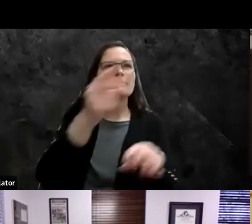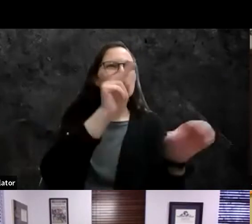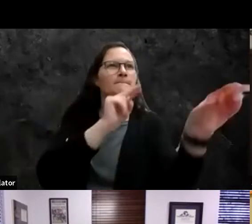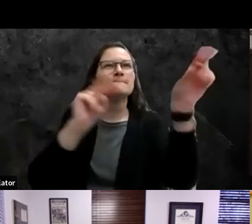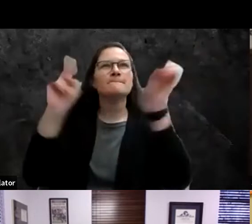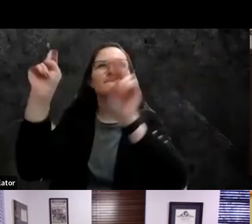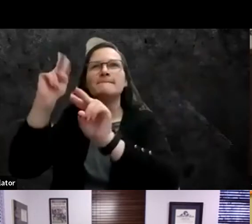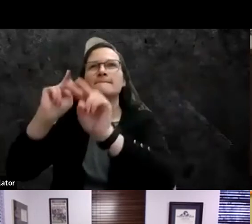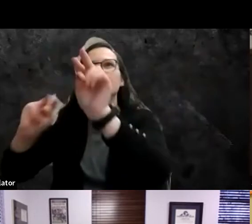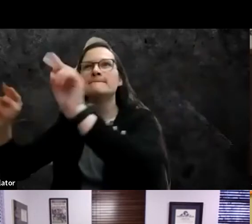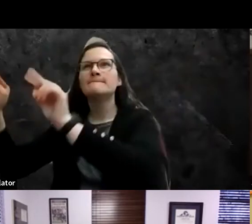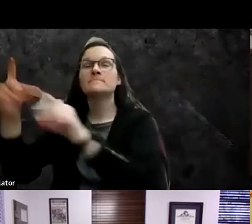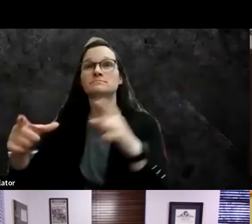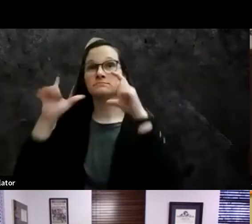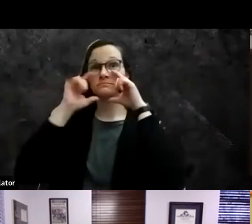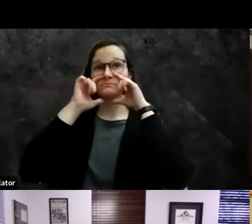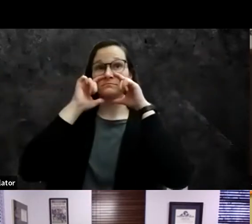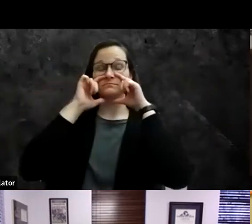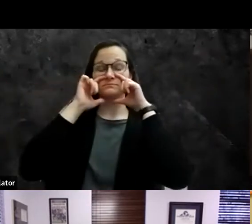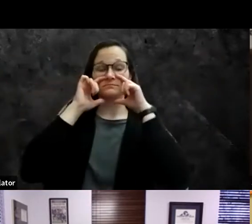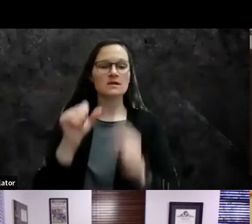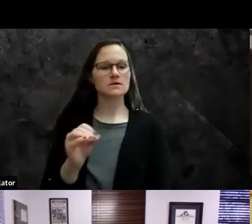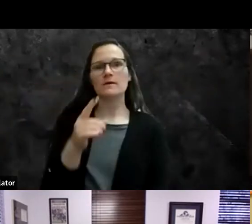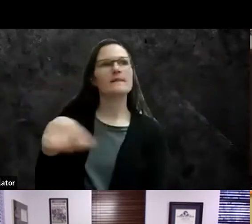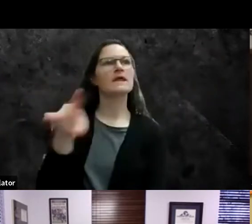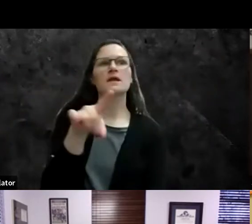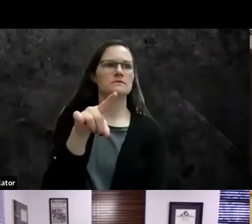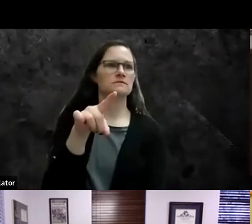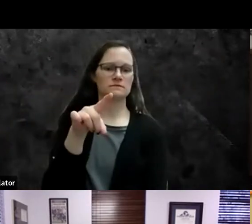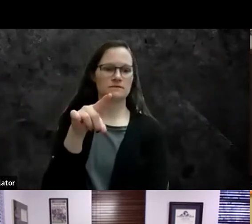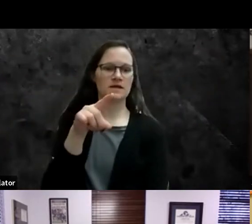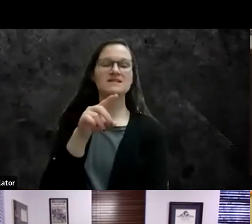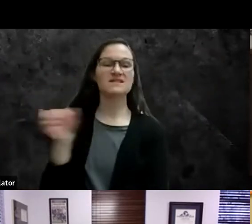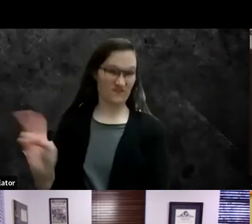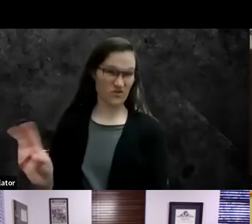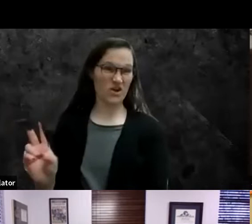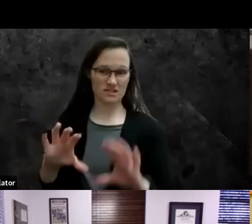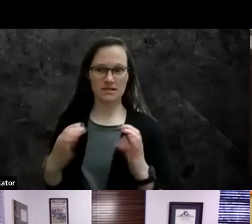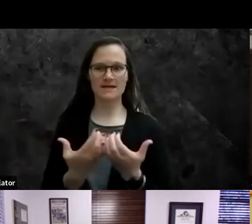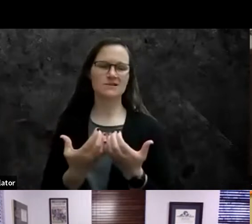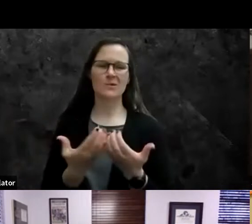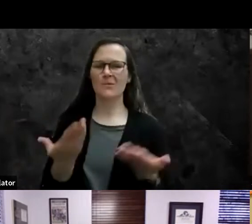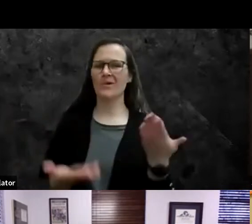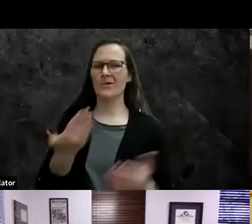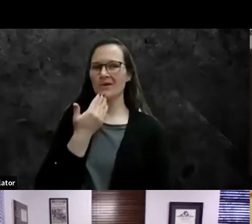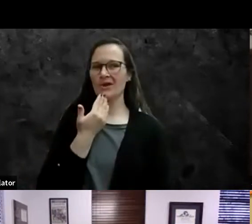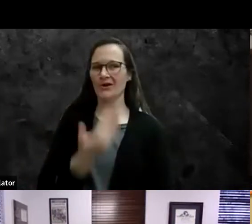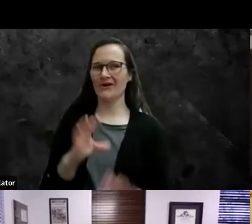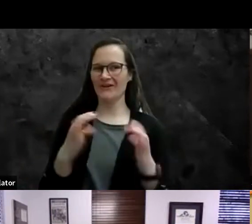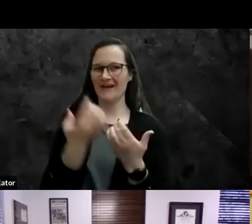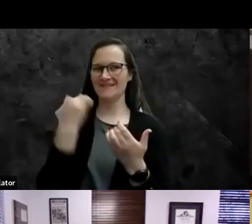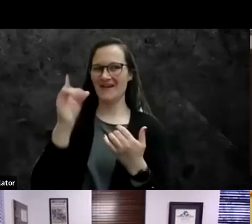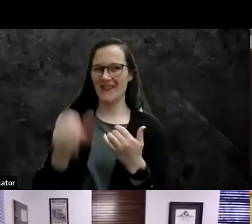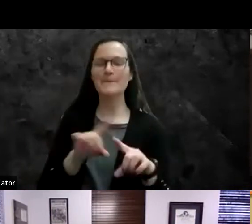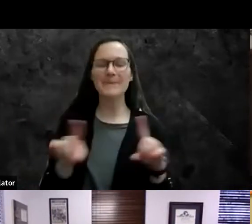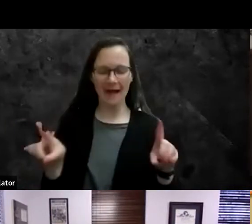me. And they have gladly complied. It's a virology class, so I may have a very ready audience there, right? But